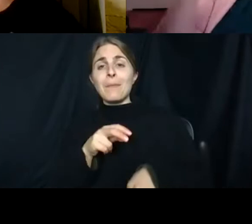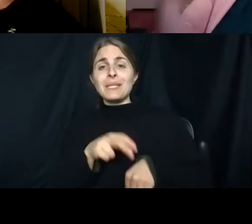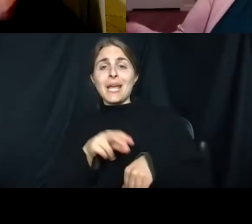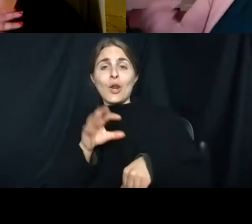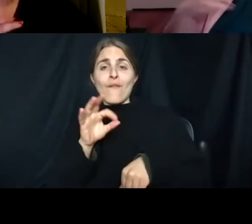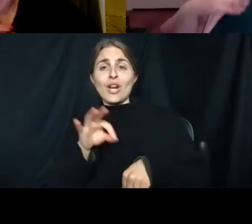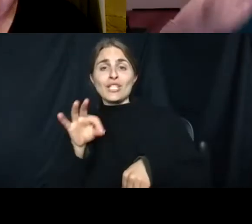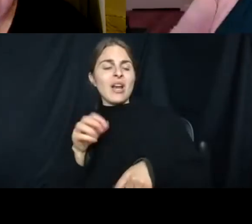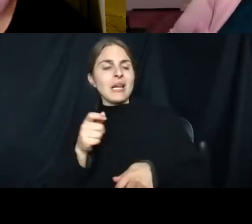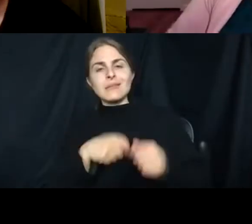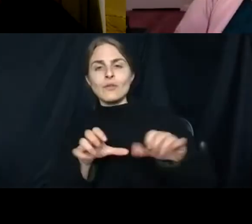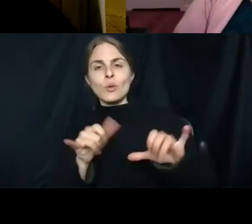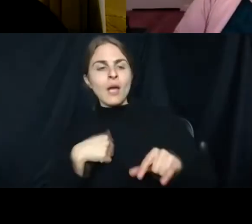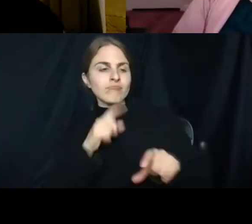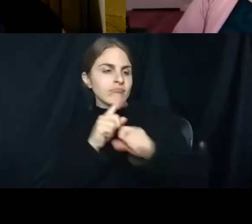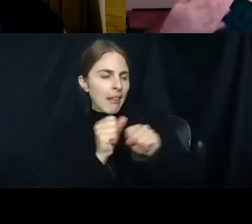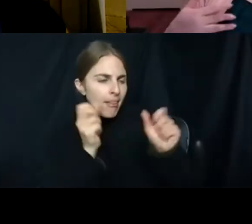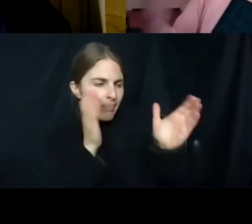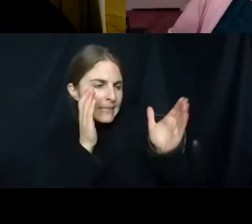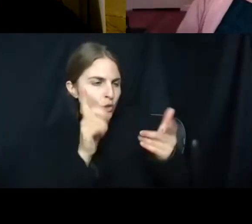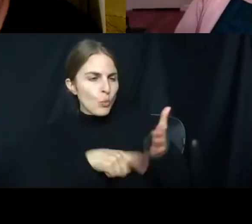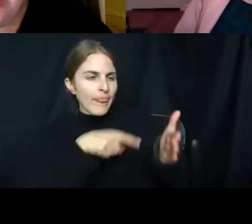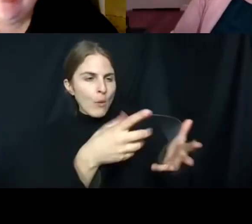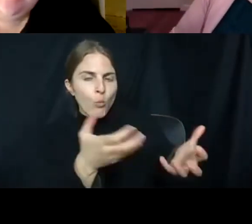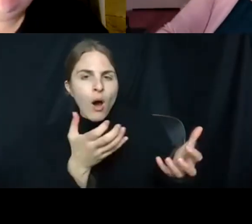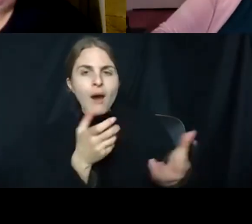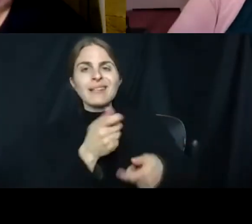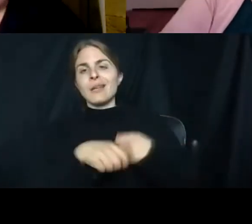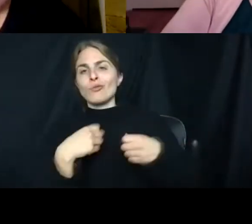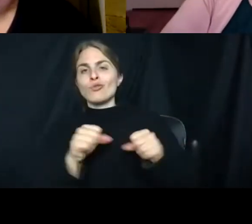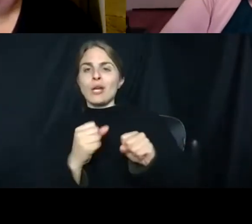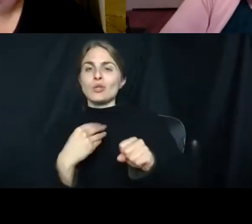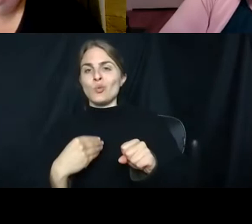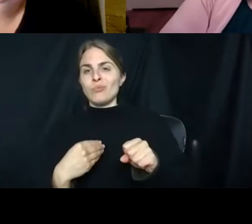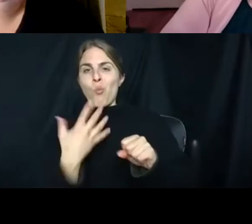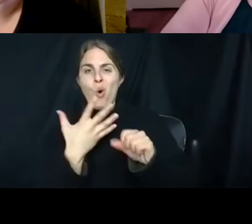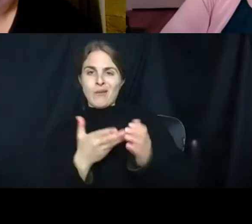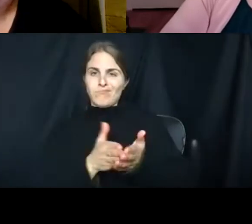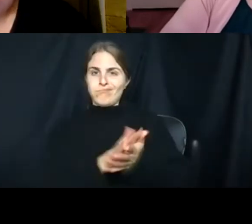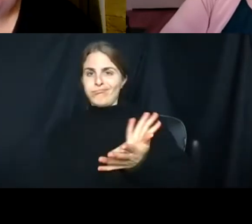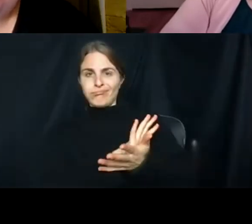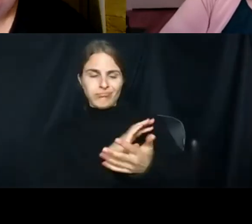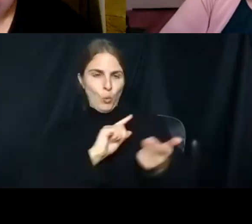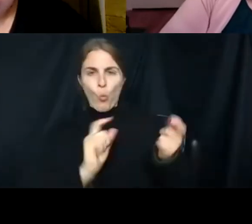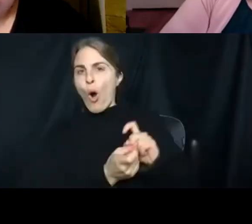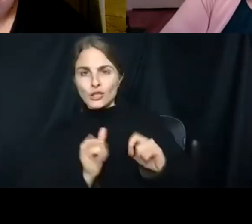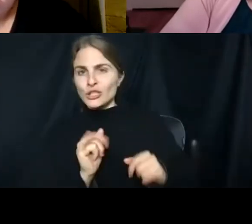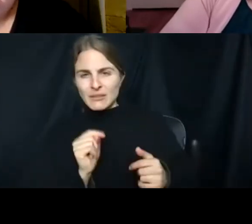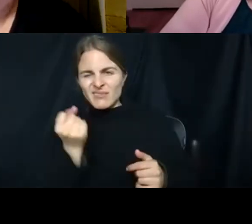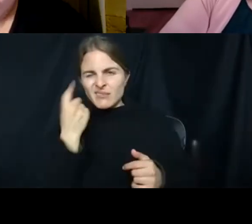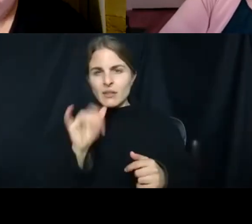of doing that, actually listening to what they're saying instead of trying to whitewash it. So I feel like that's a really important one.